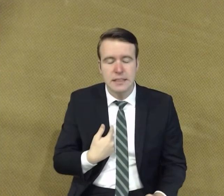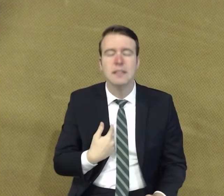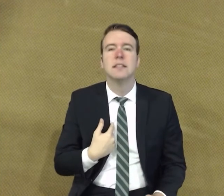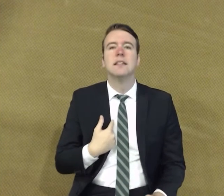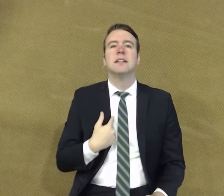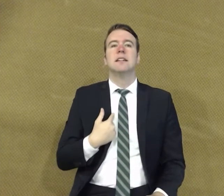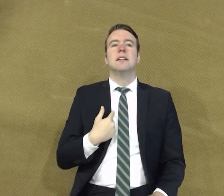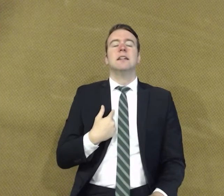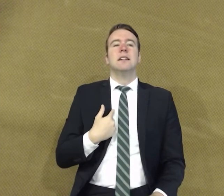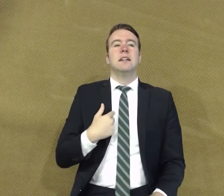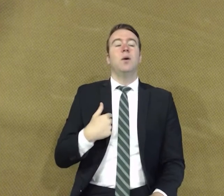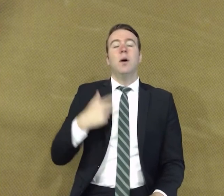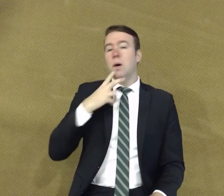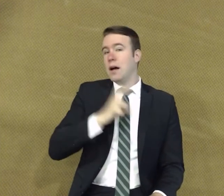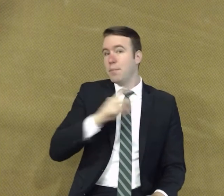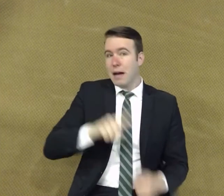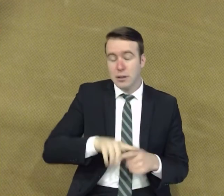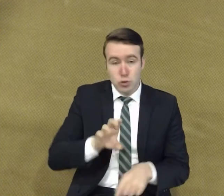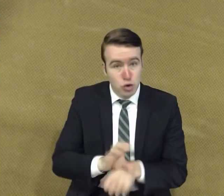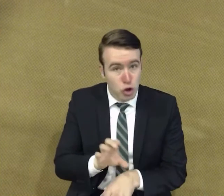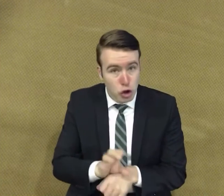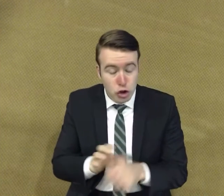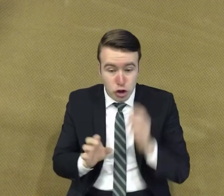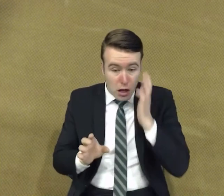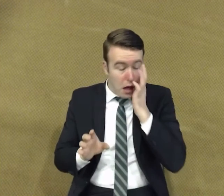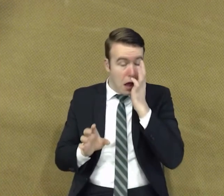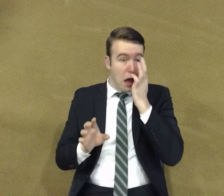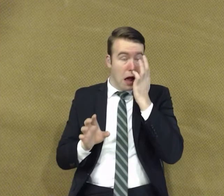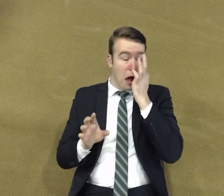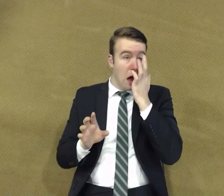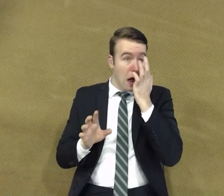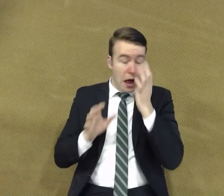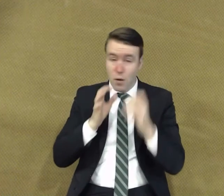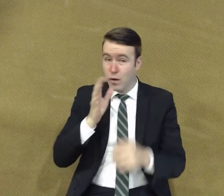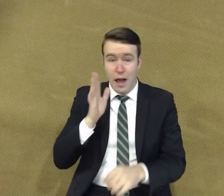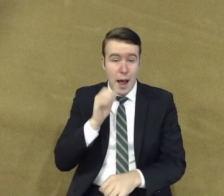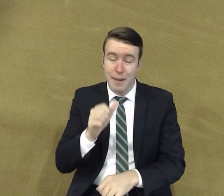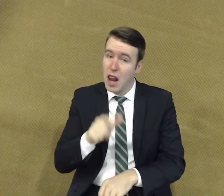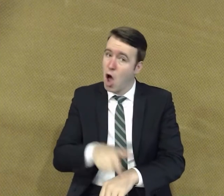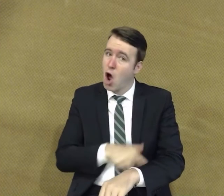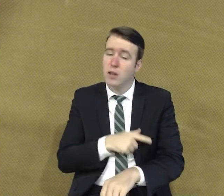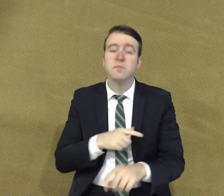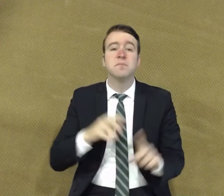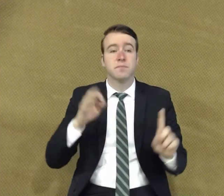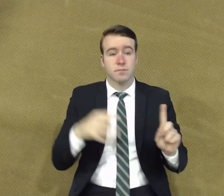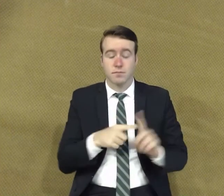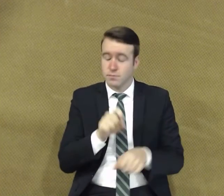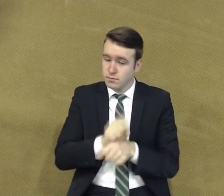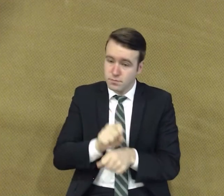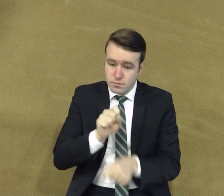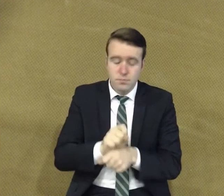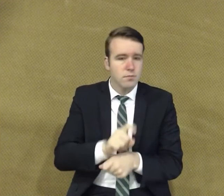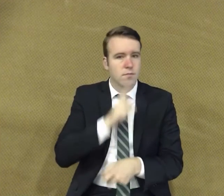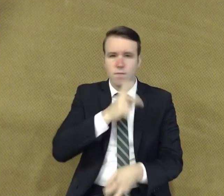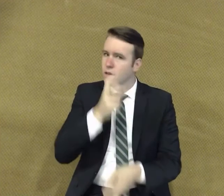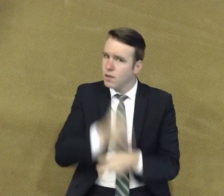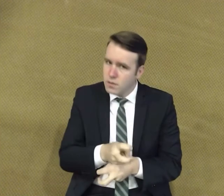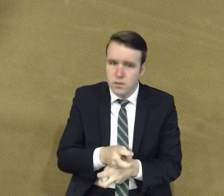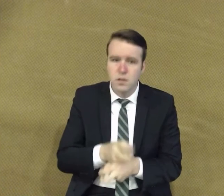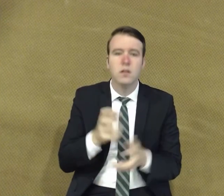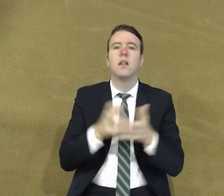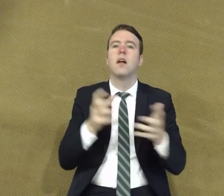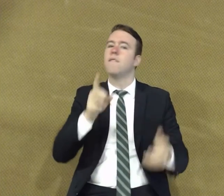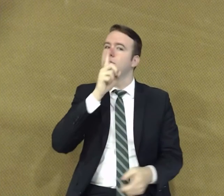And we're going to get back to church, and it won't be long. Pastor's working very diligently. A